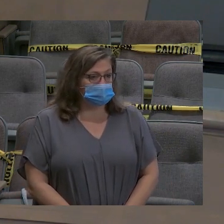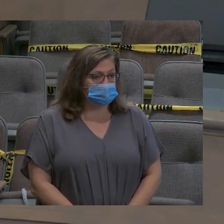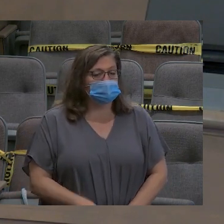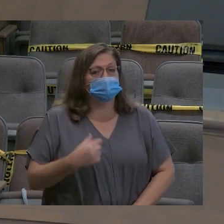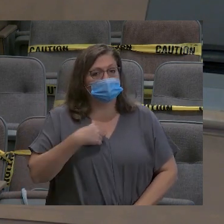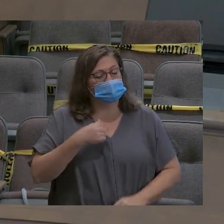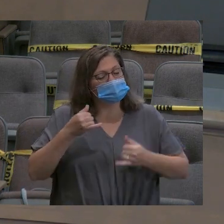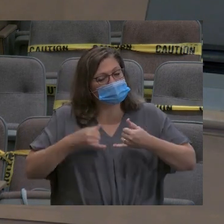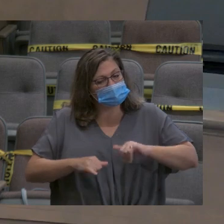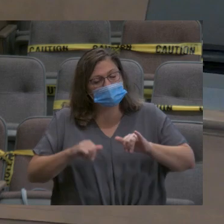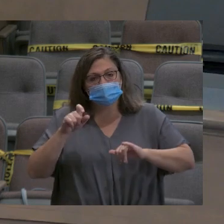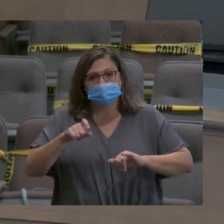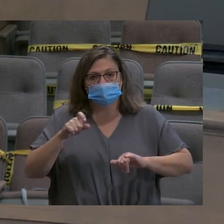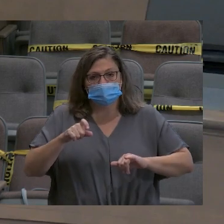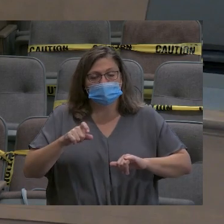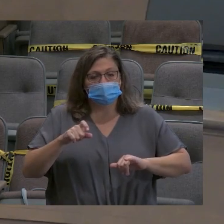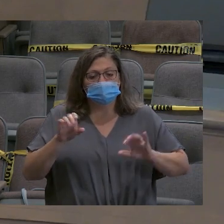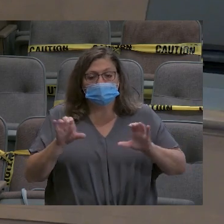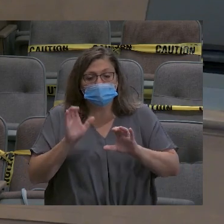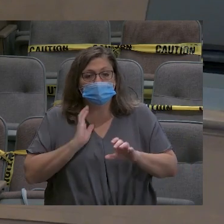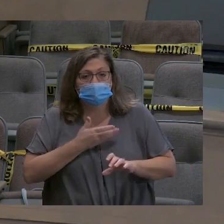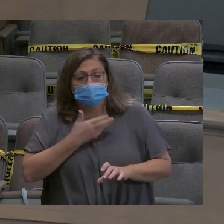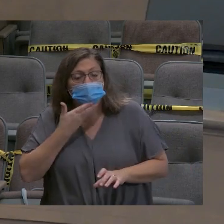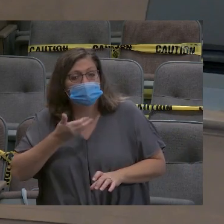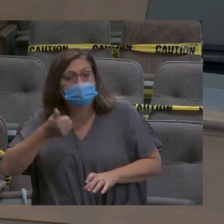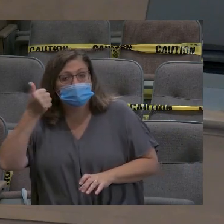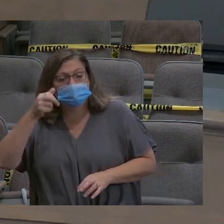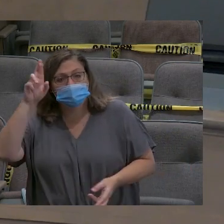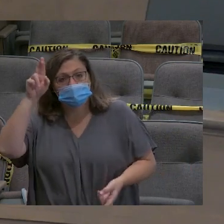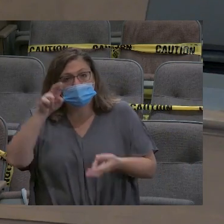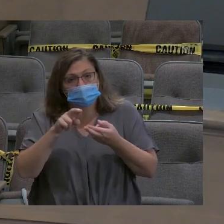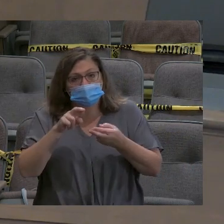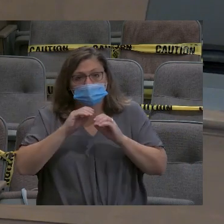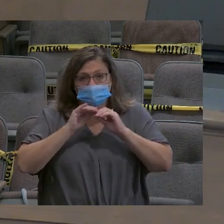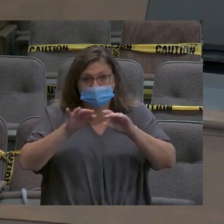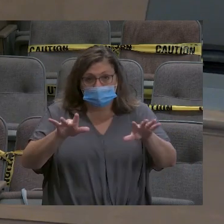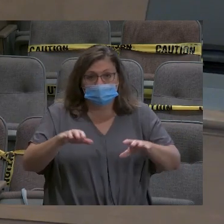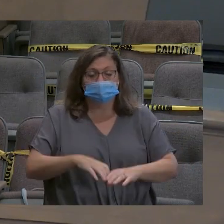of the virus in our community, in our state, and in our nation. Thank you.